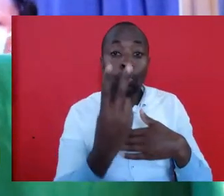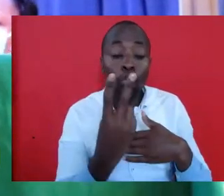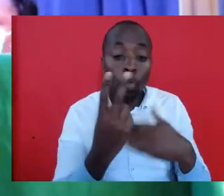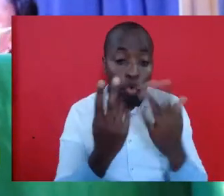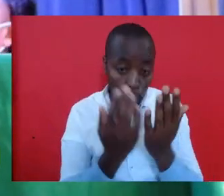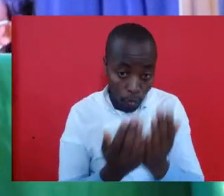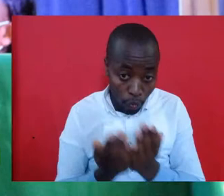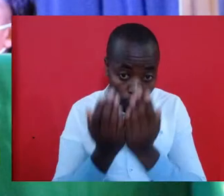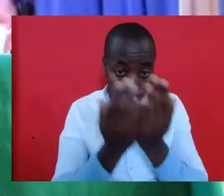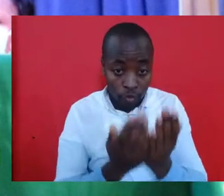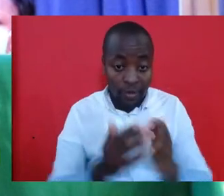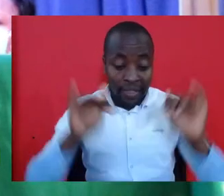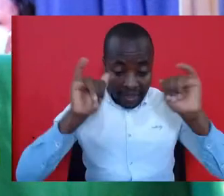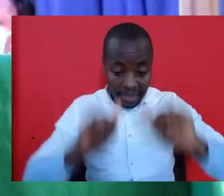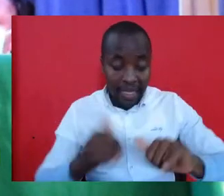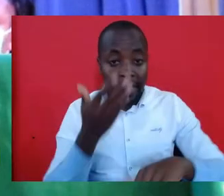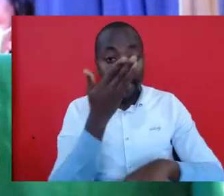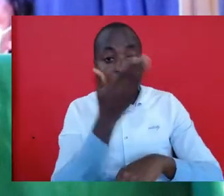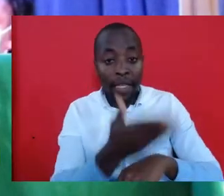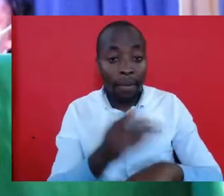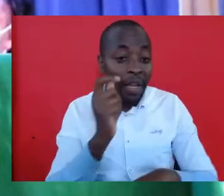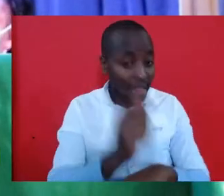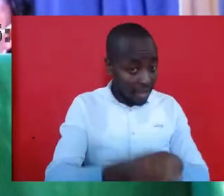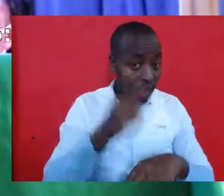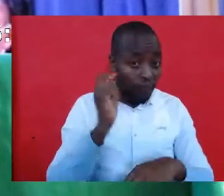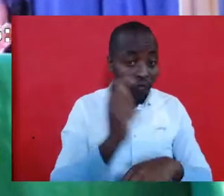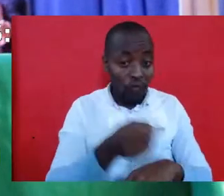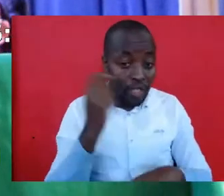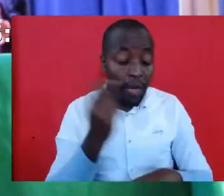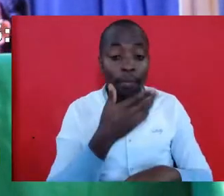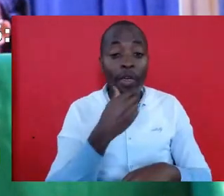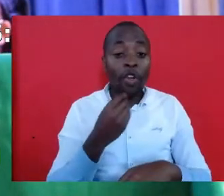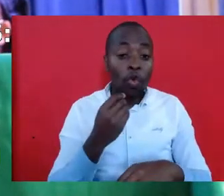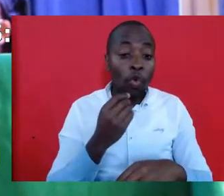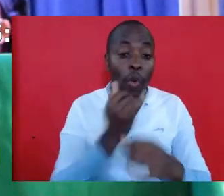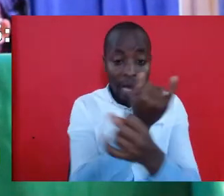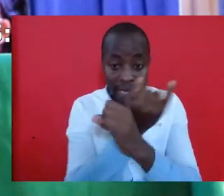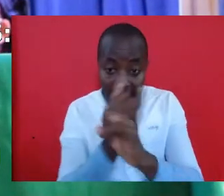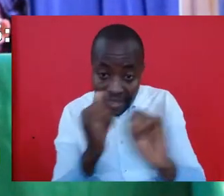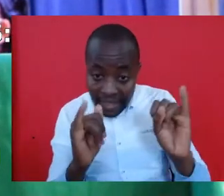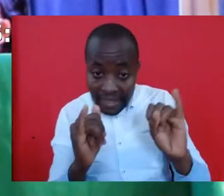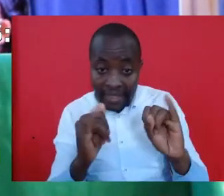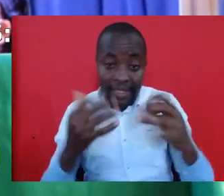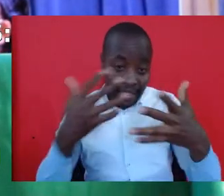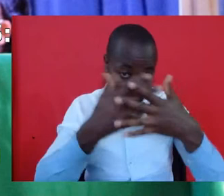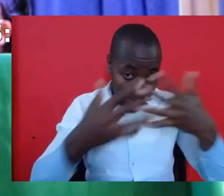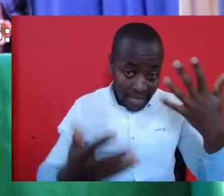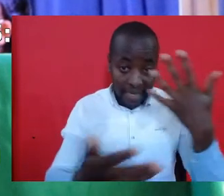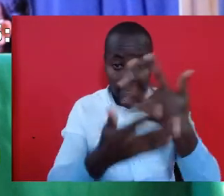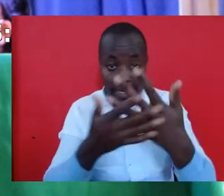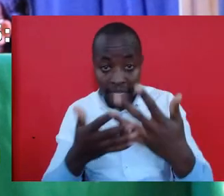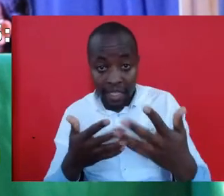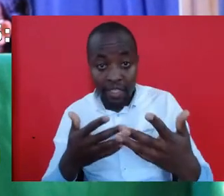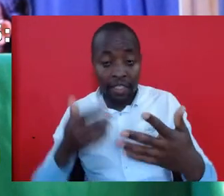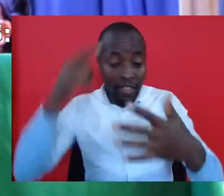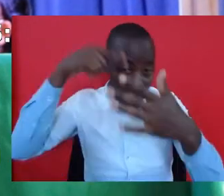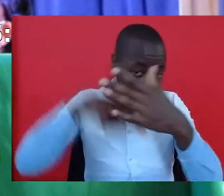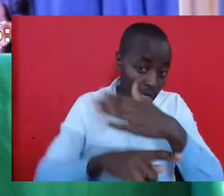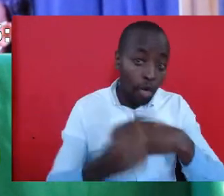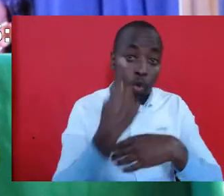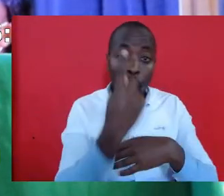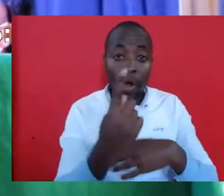there by the fishermen who were washing their nets. He got into one of the boats, the one belonging to